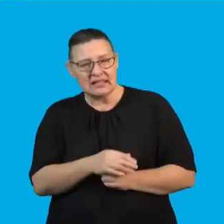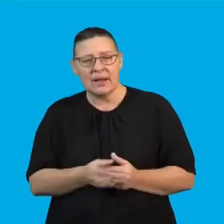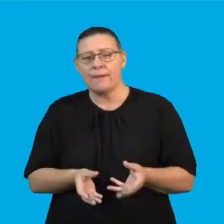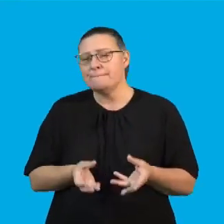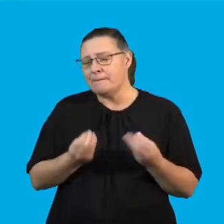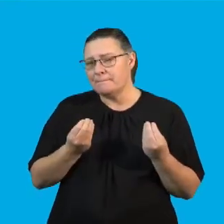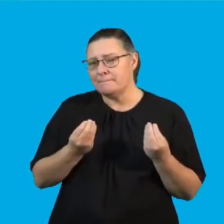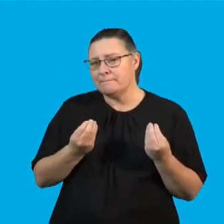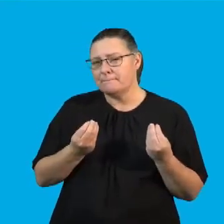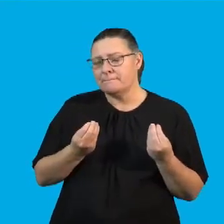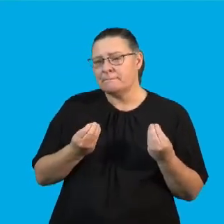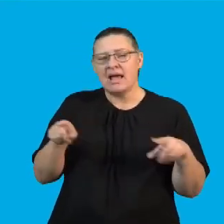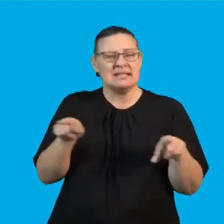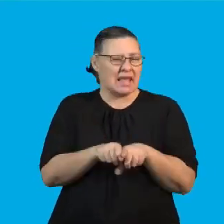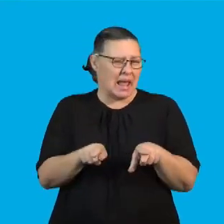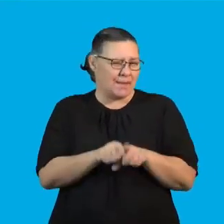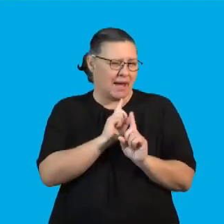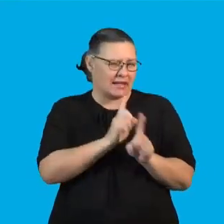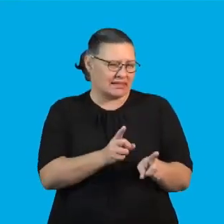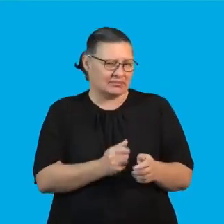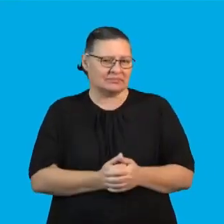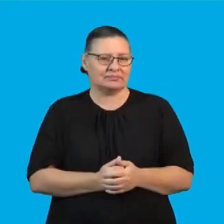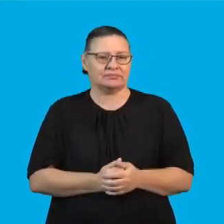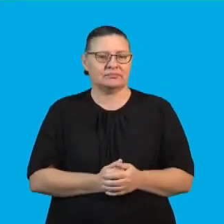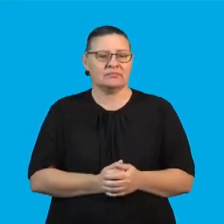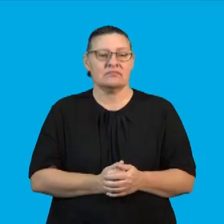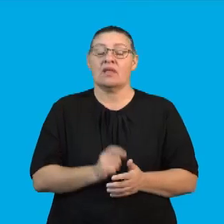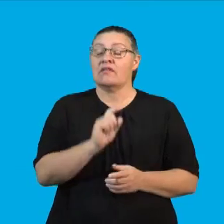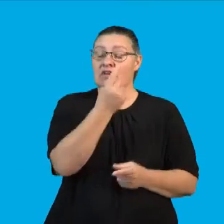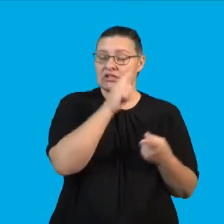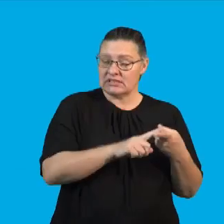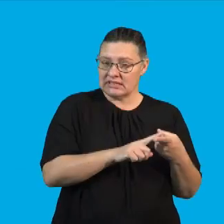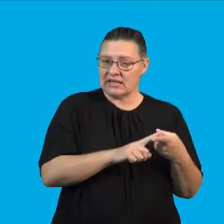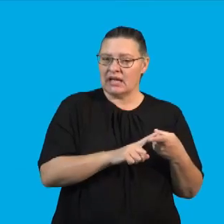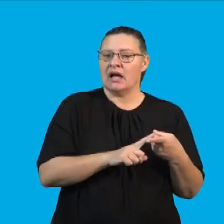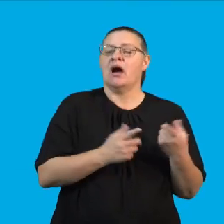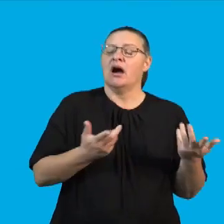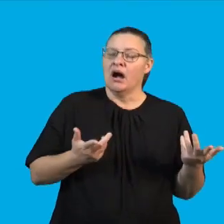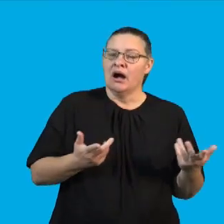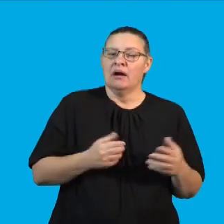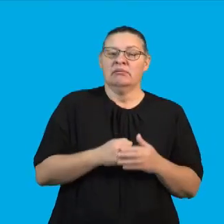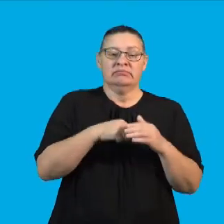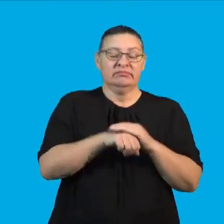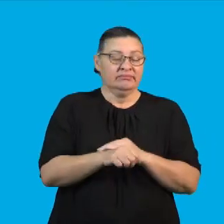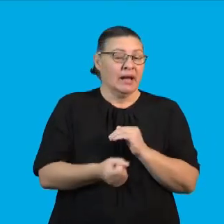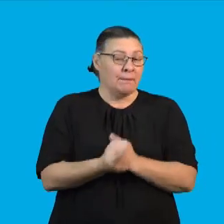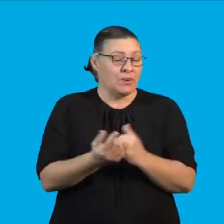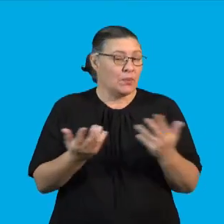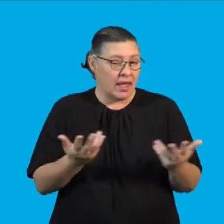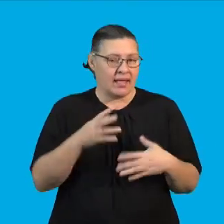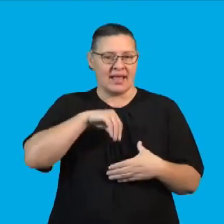we are thinking of the same thing in terms of the answers. Firstly, we can see that